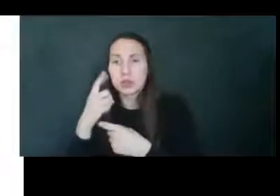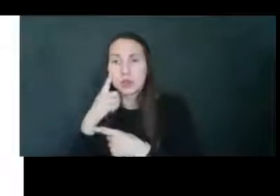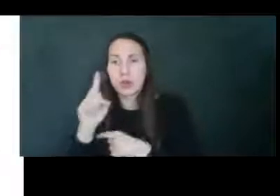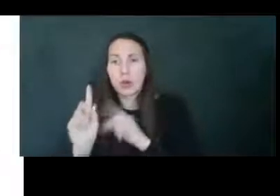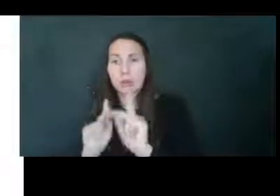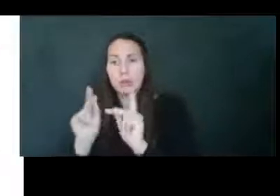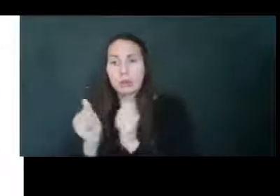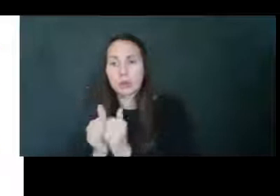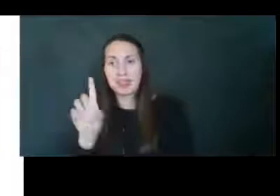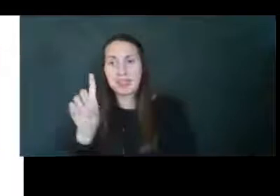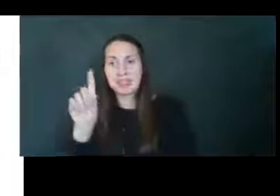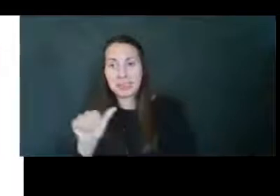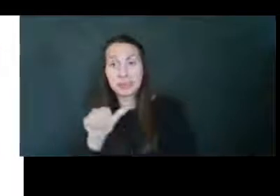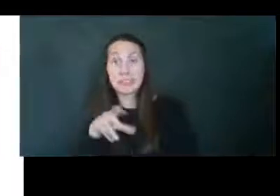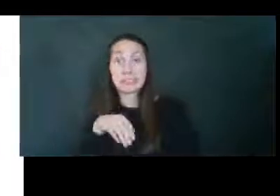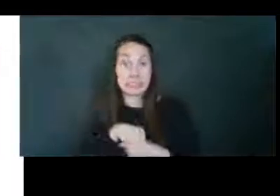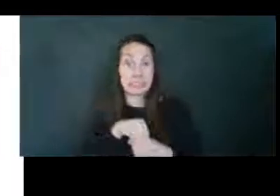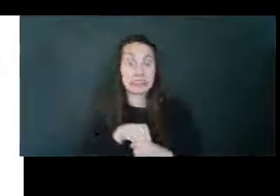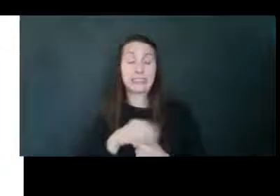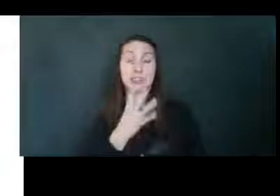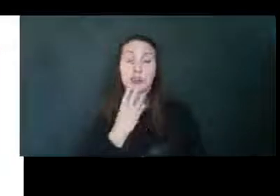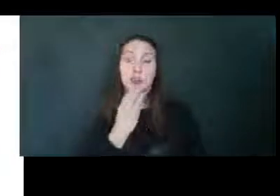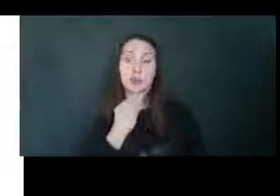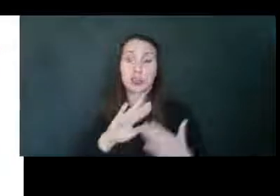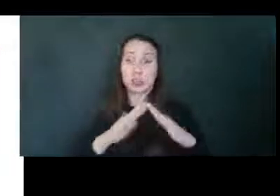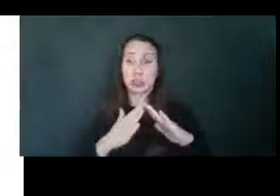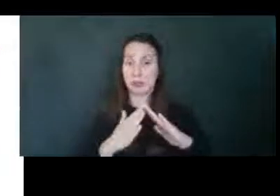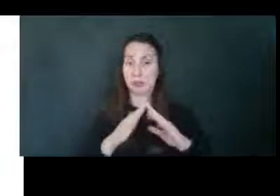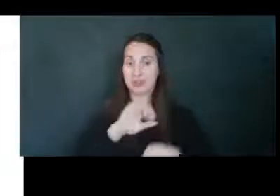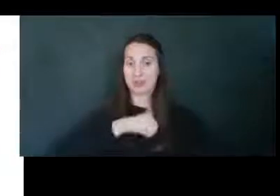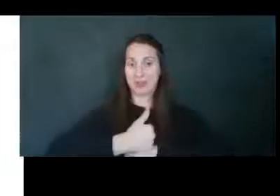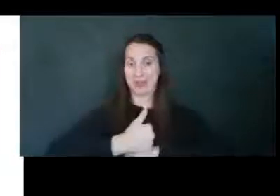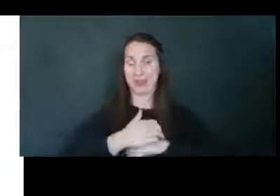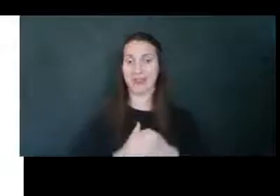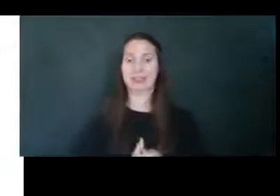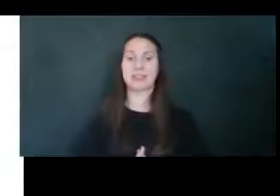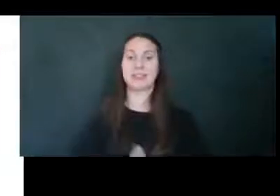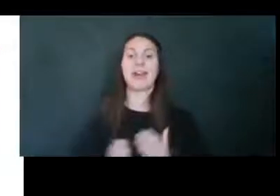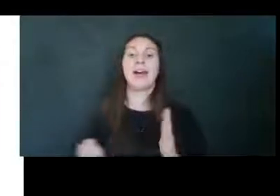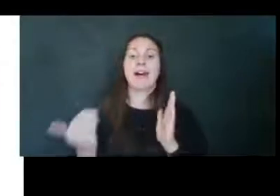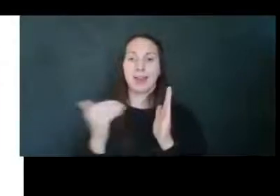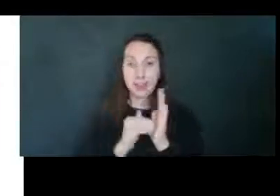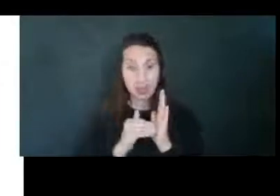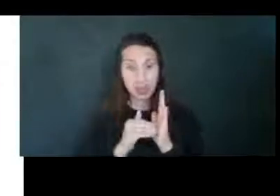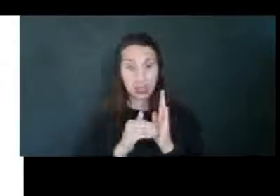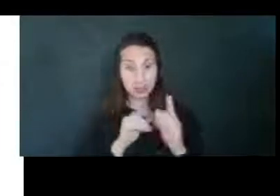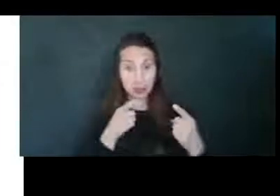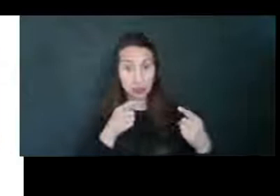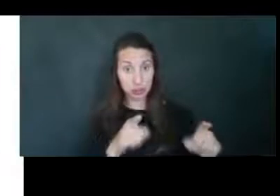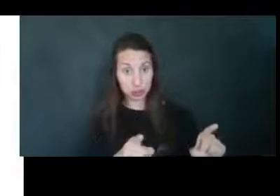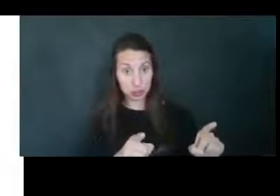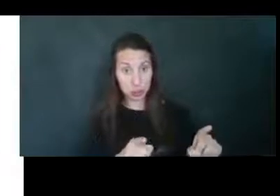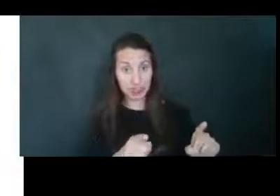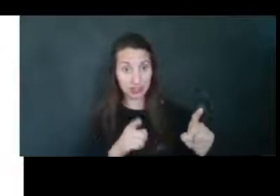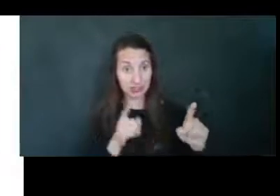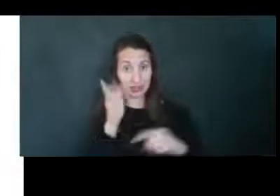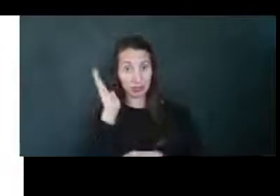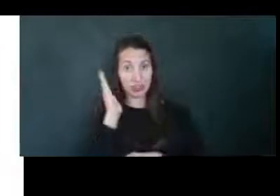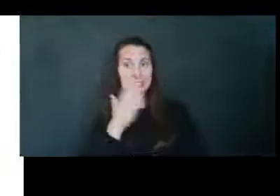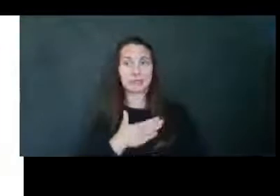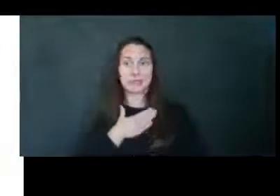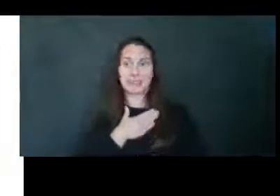Jewish communal settings. Again, as you listen to the presentation, please post your questions in the